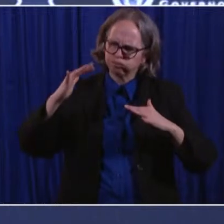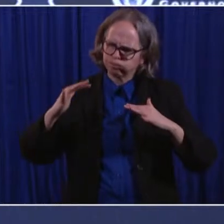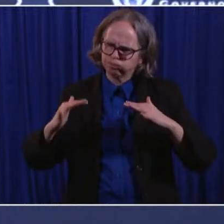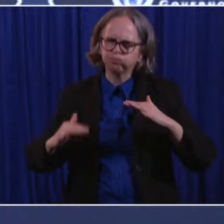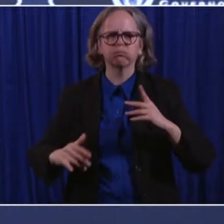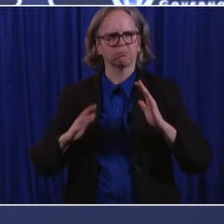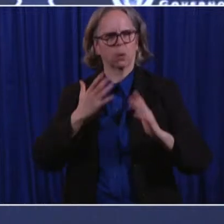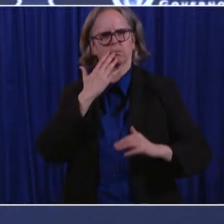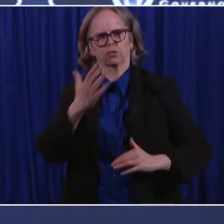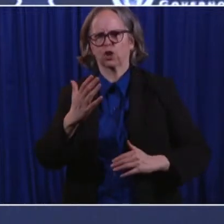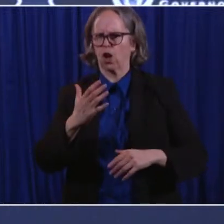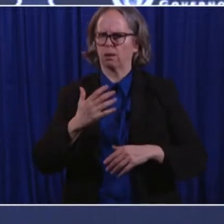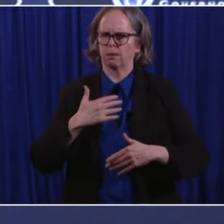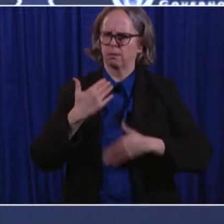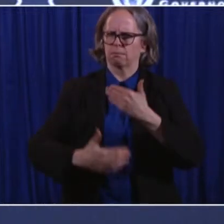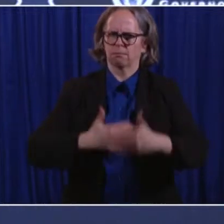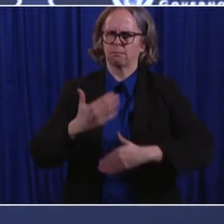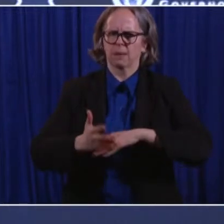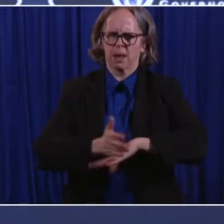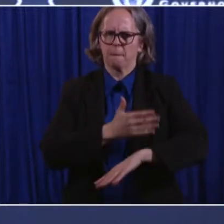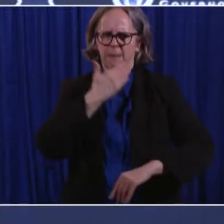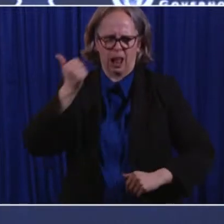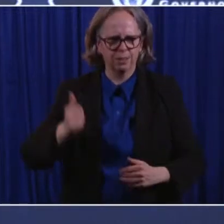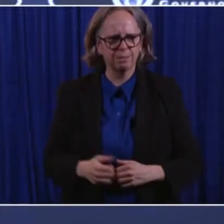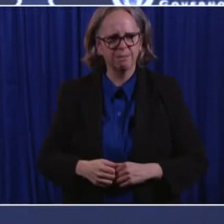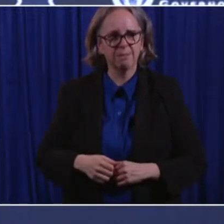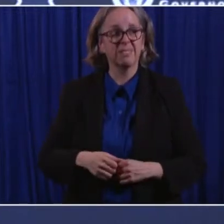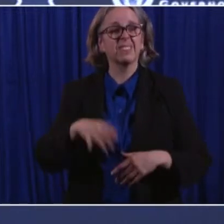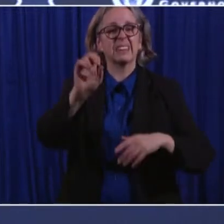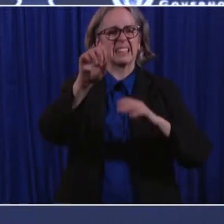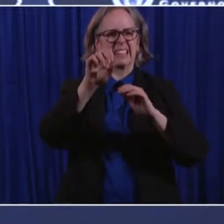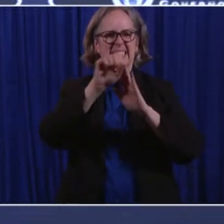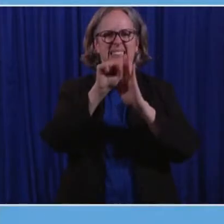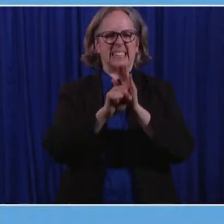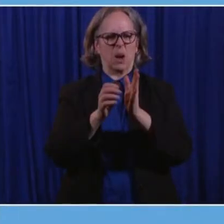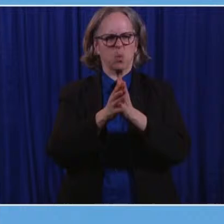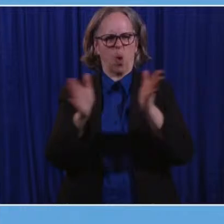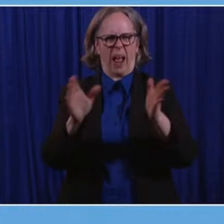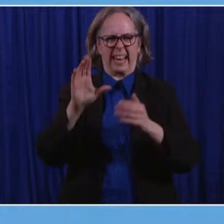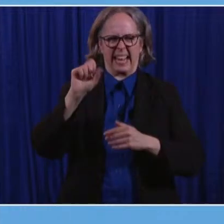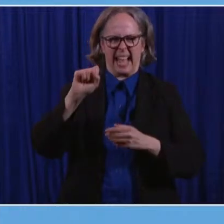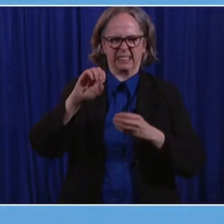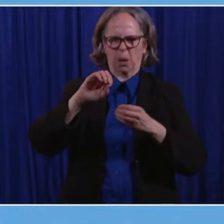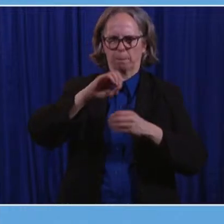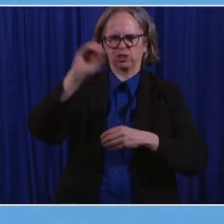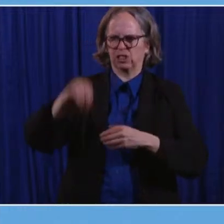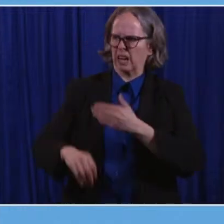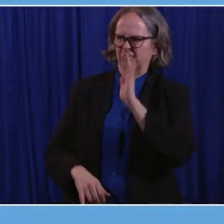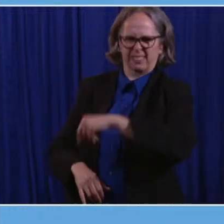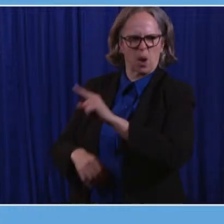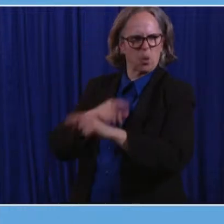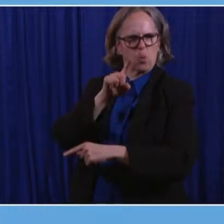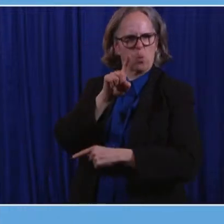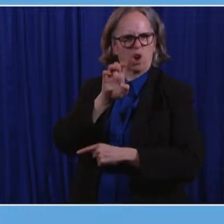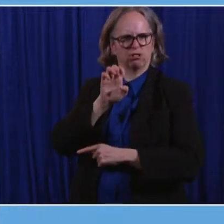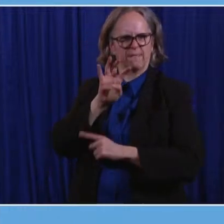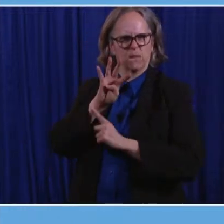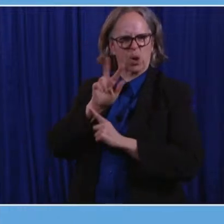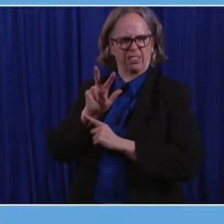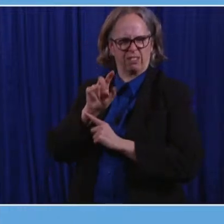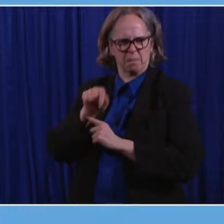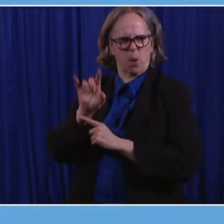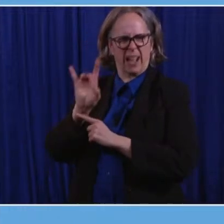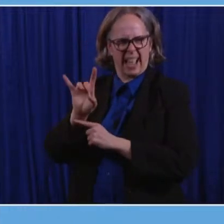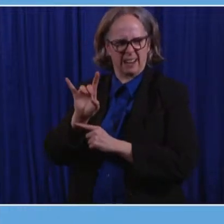Now let's move to the statewide case rate. And I know everyone is interested in this because we've announced that when we get down to